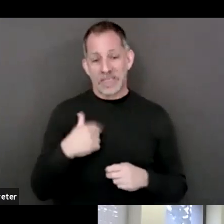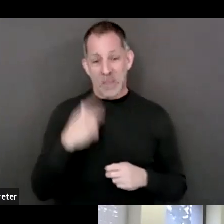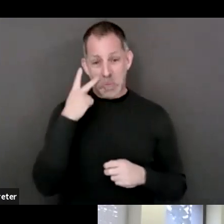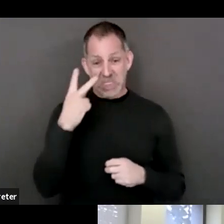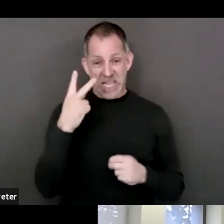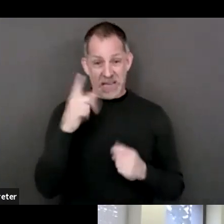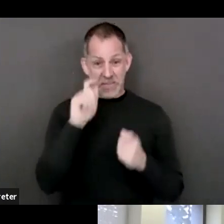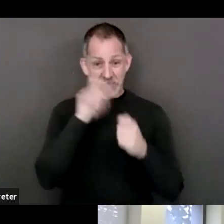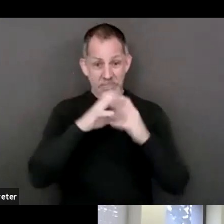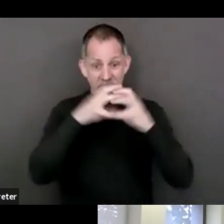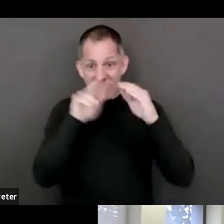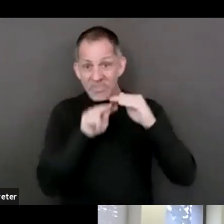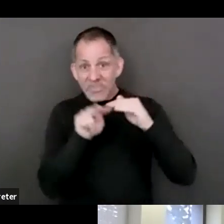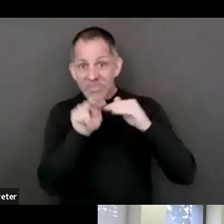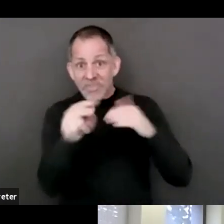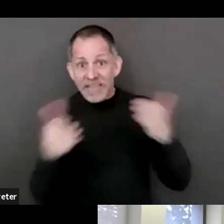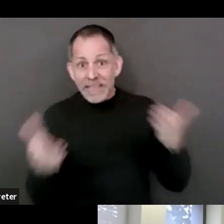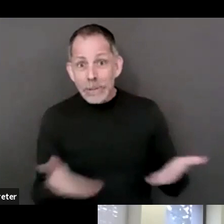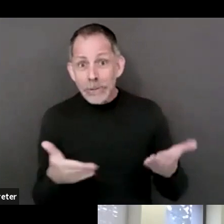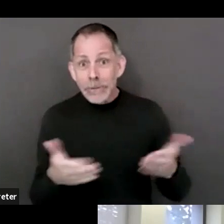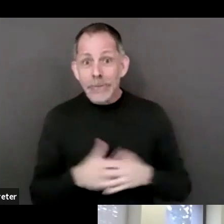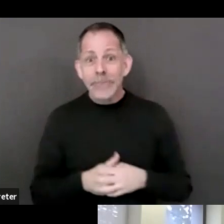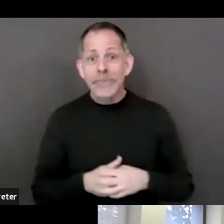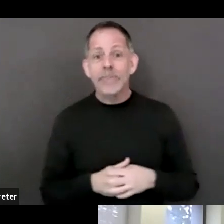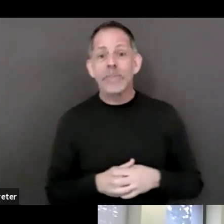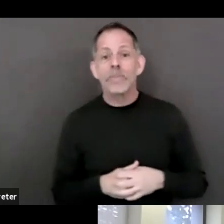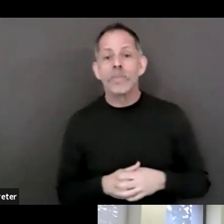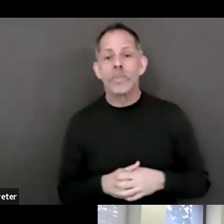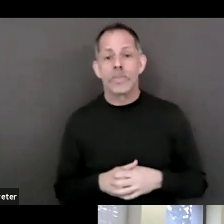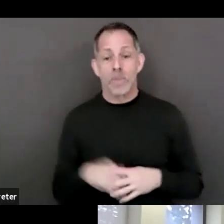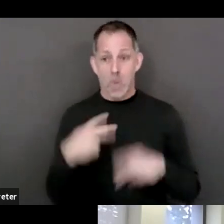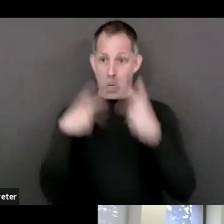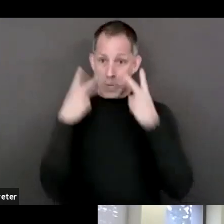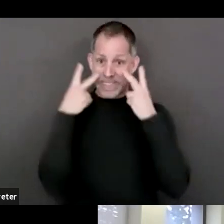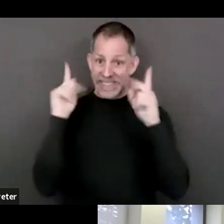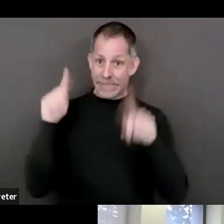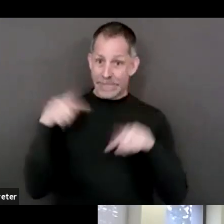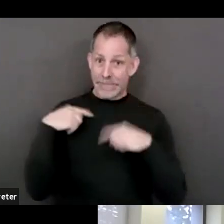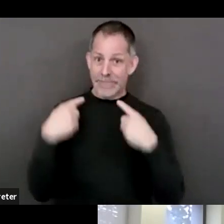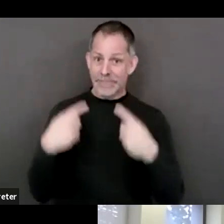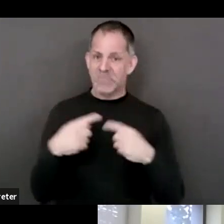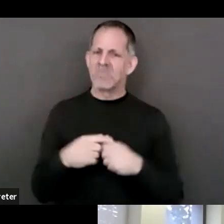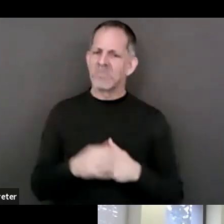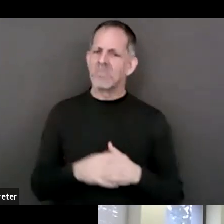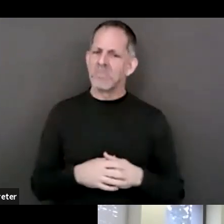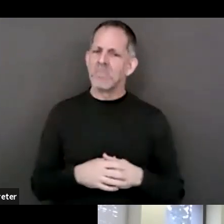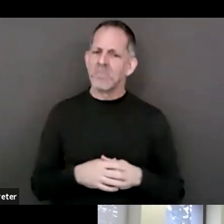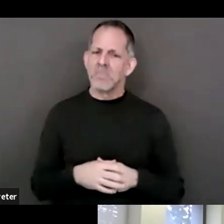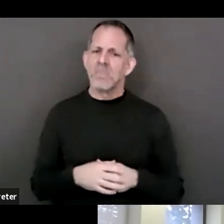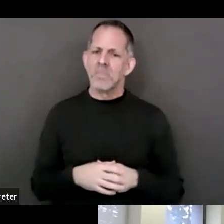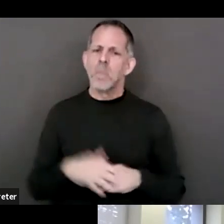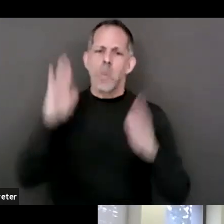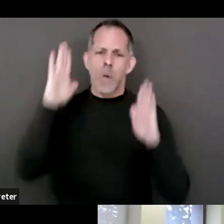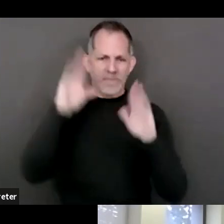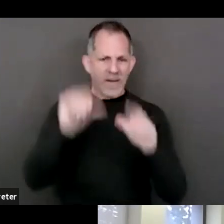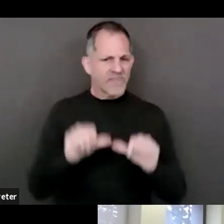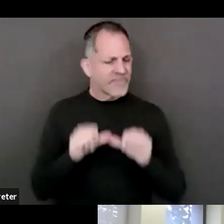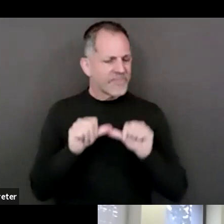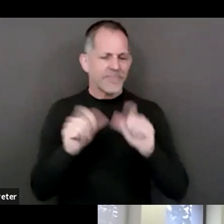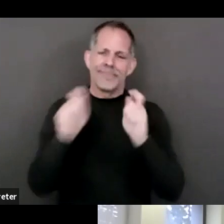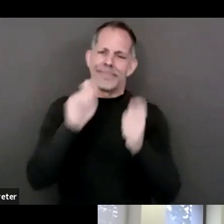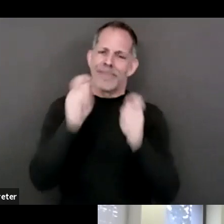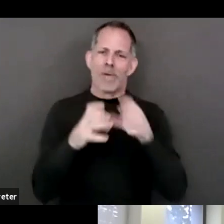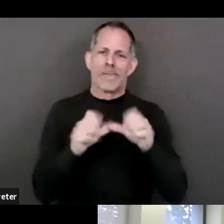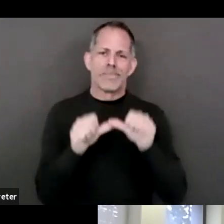is expected. And will continue to occur, and just speaks all the more to, where do those variants